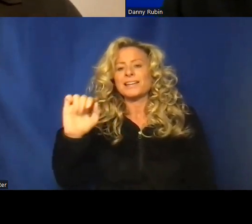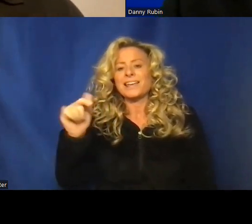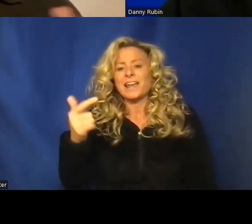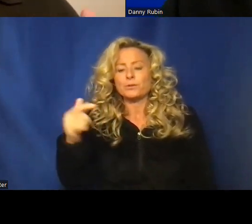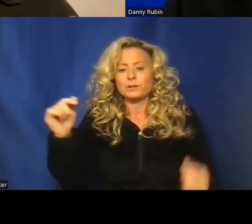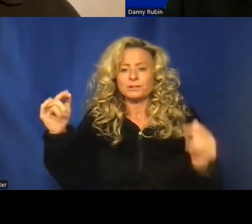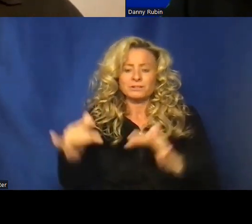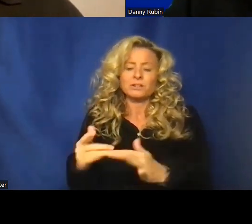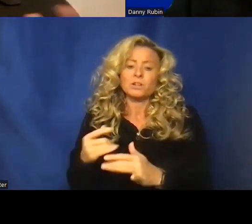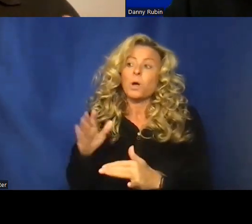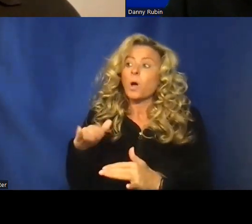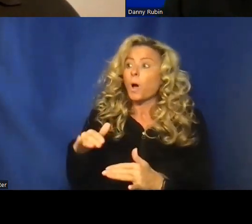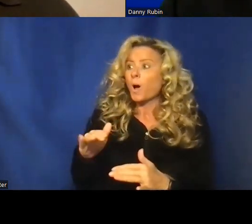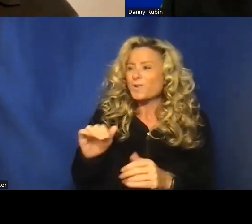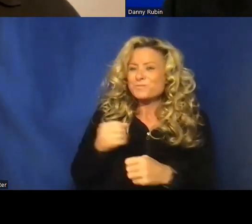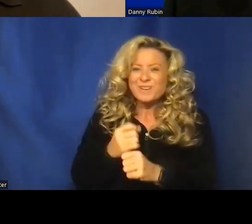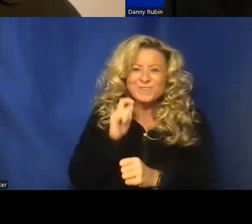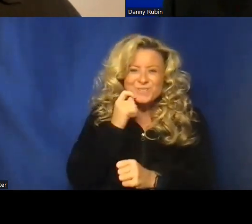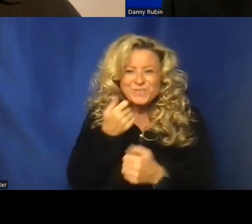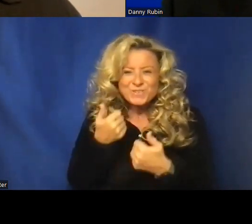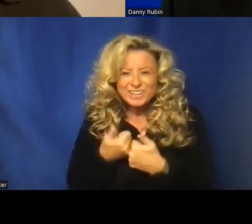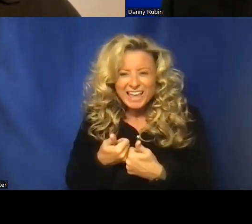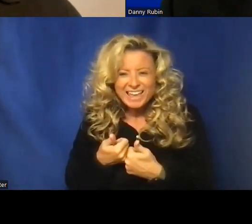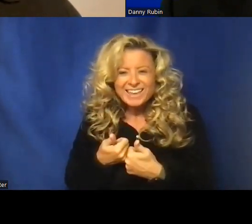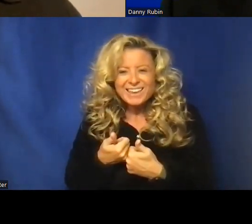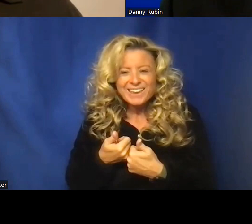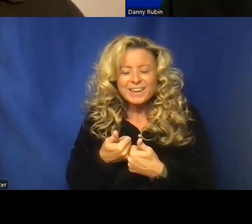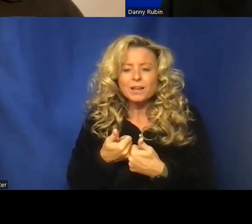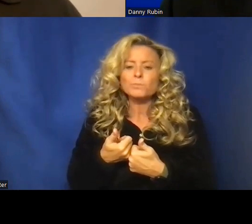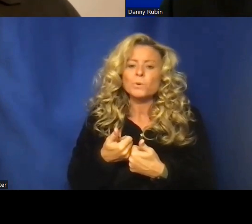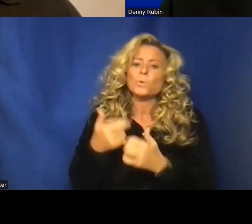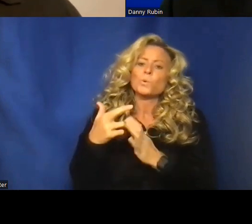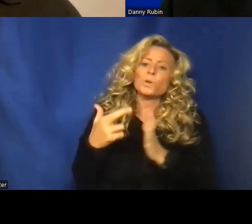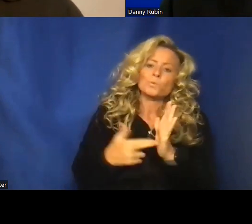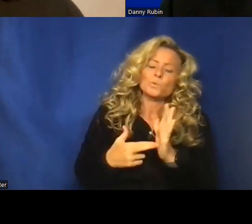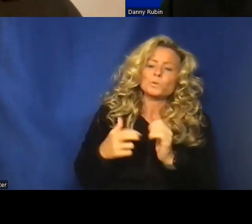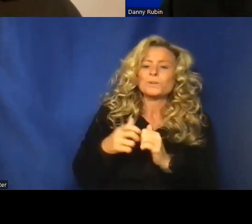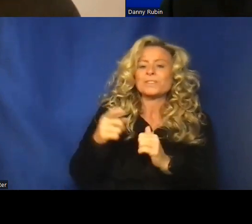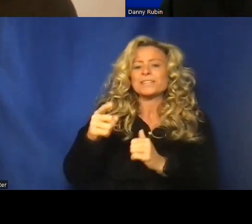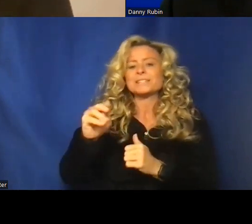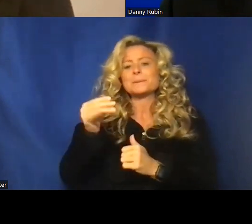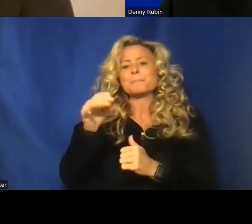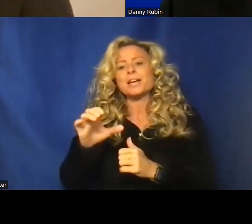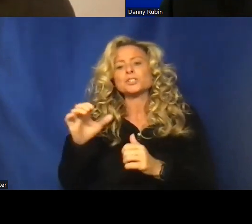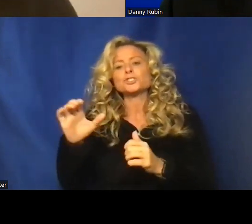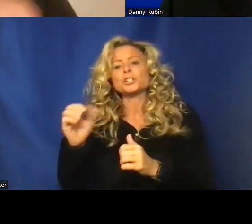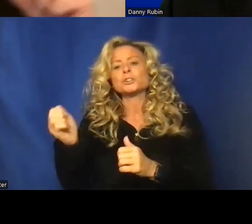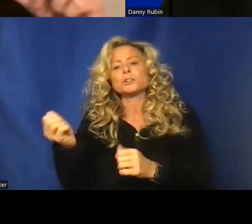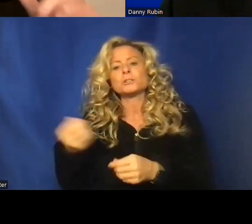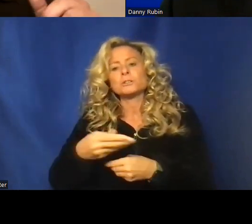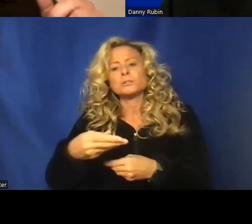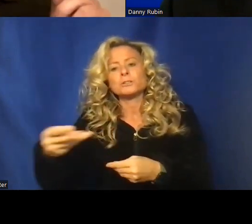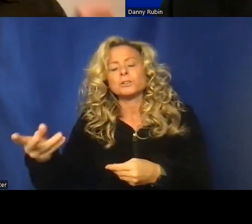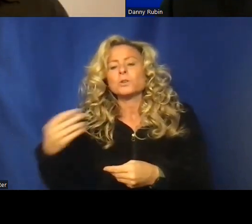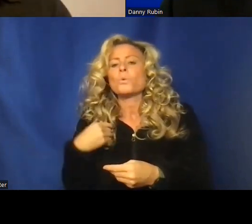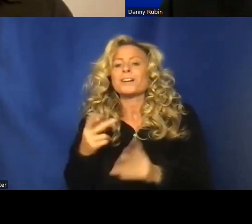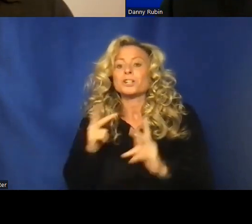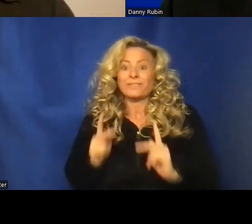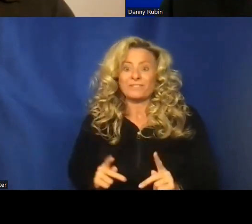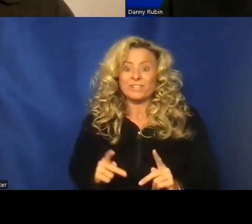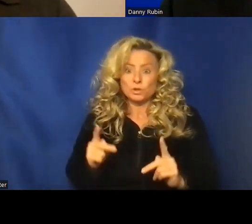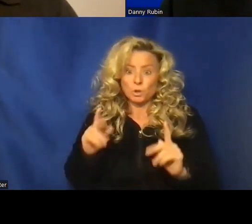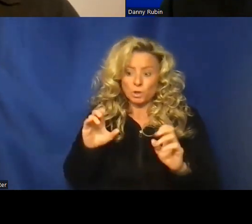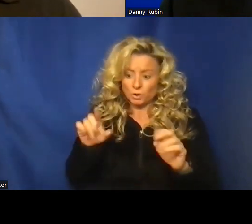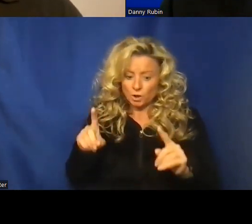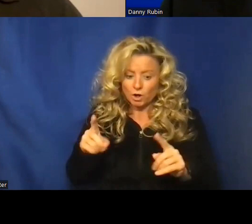friends said, hey, we want to make a cool game with its own rules with these Magic cards. you could do that because you have the physical cards and you could